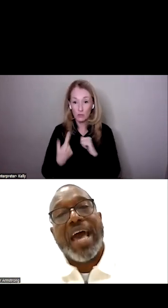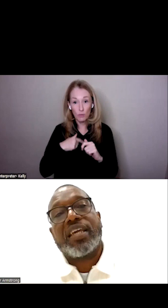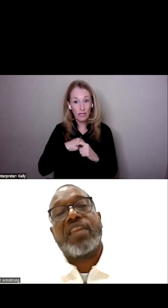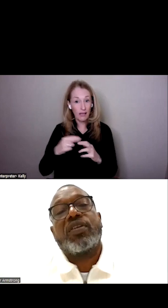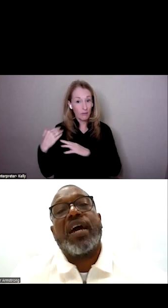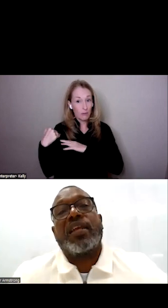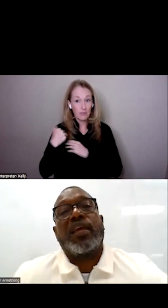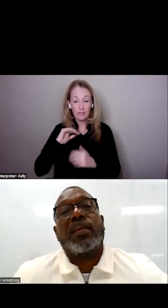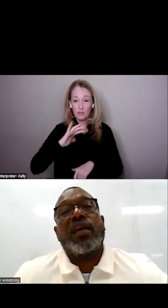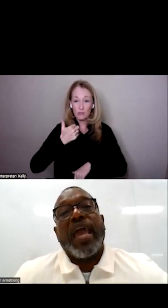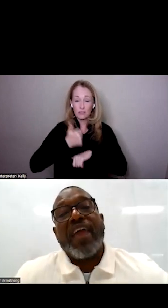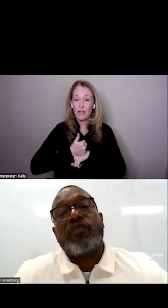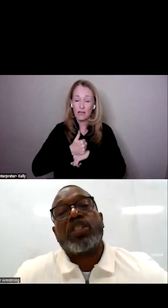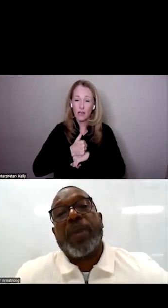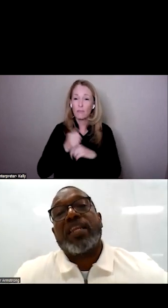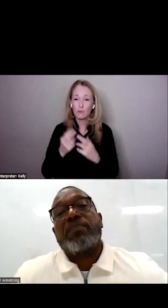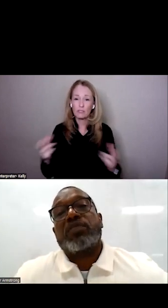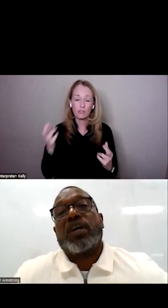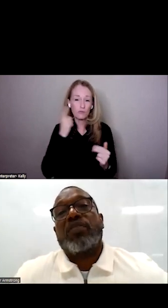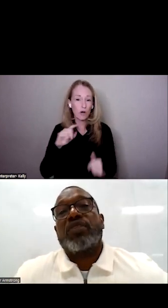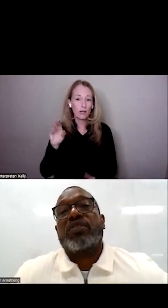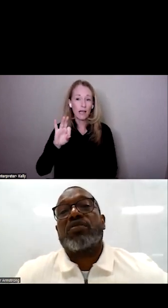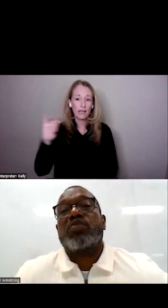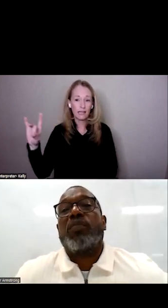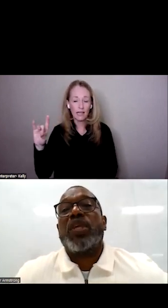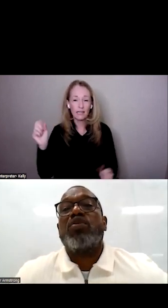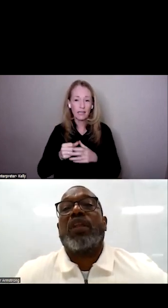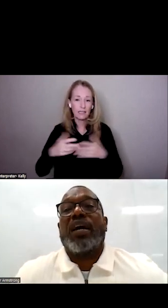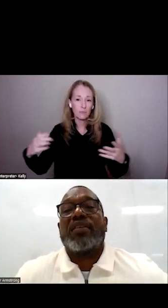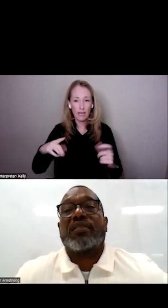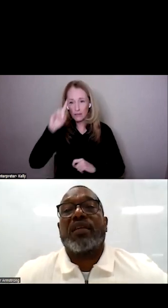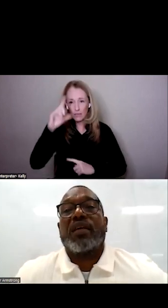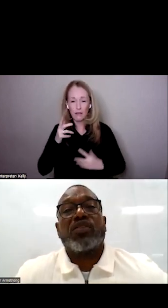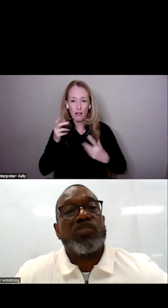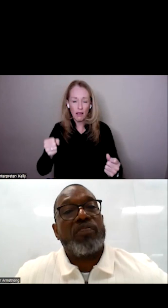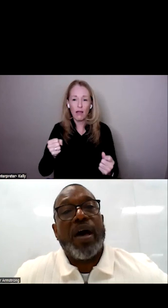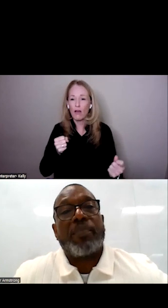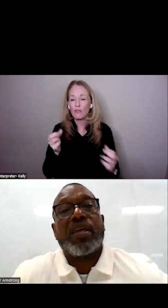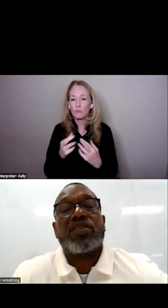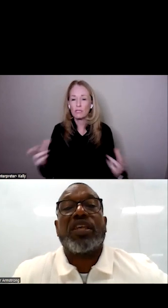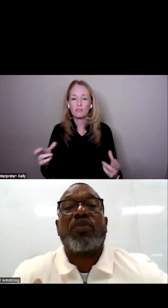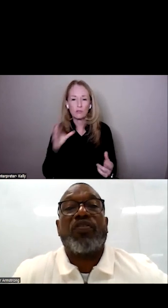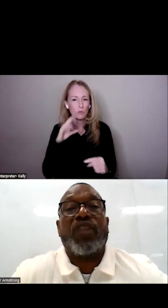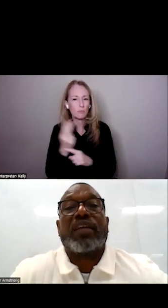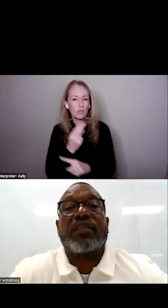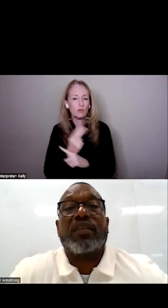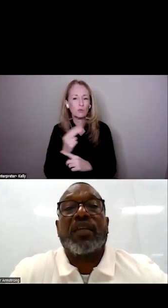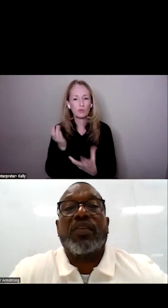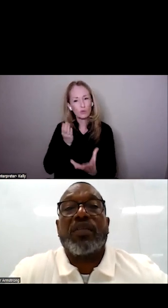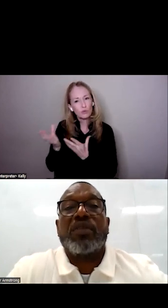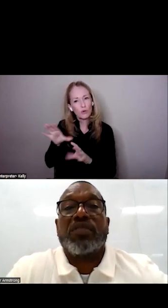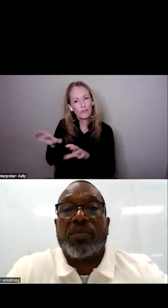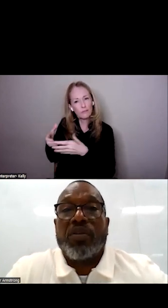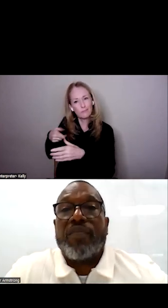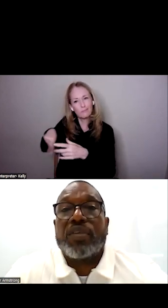resources allocated for 988 and for expanding mental health resources will be utilized to serve populations that reflect